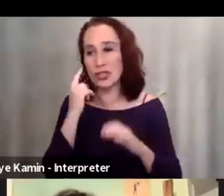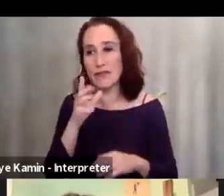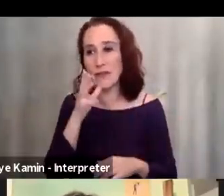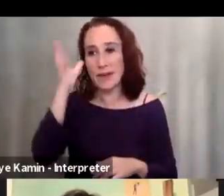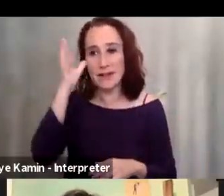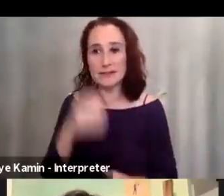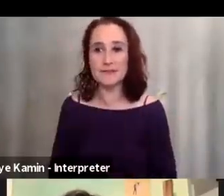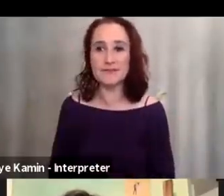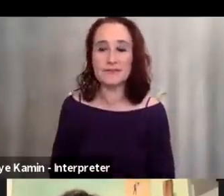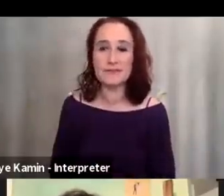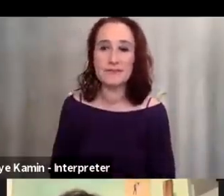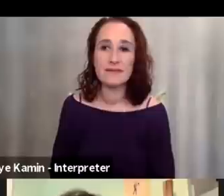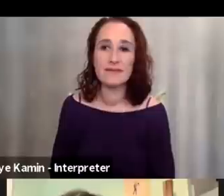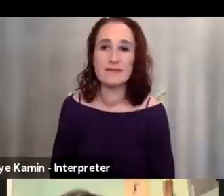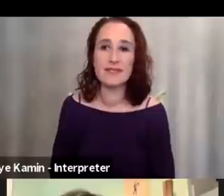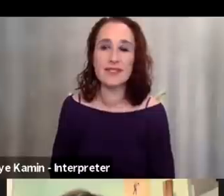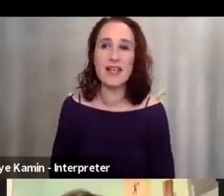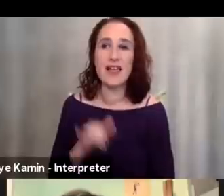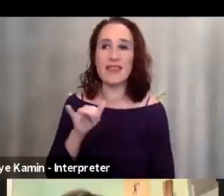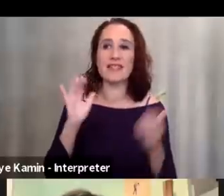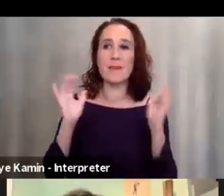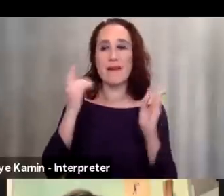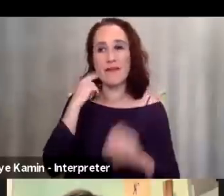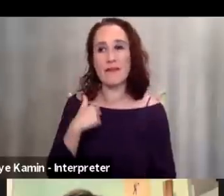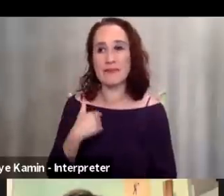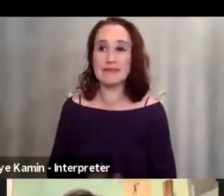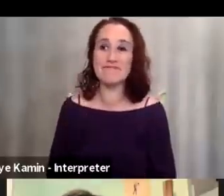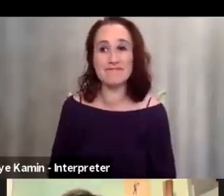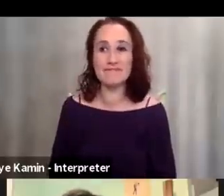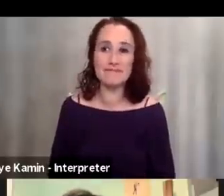I guess, you know, sort of a metaphor for me.